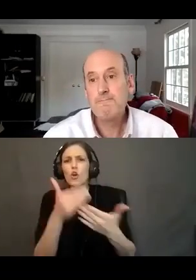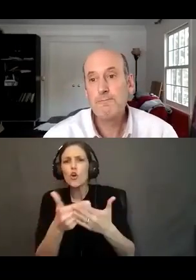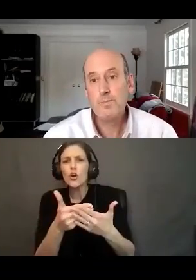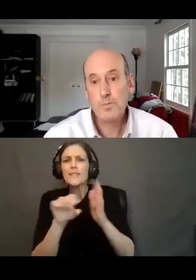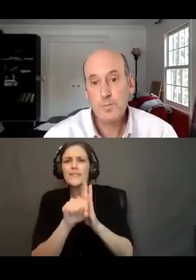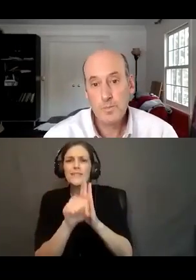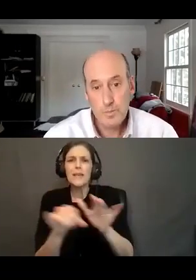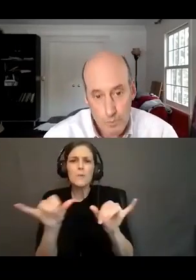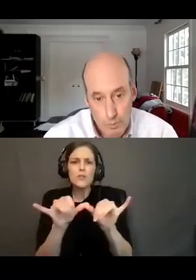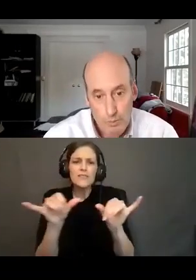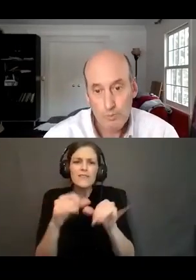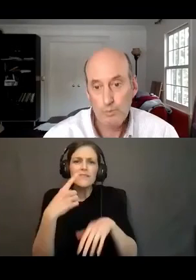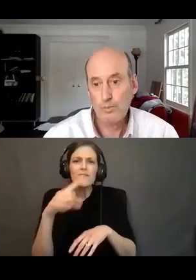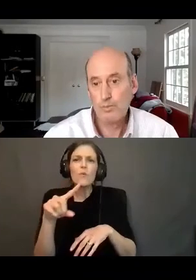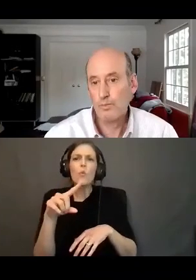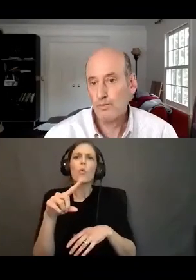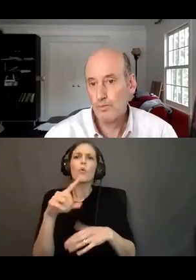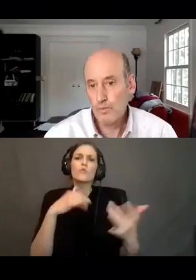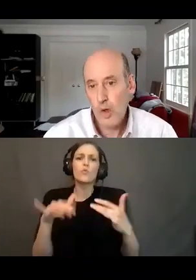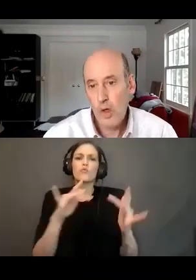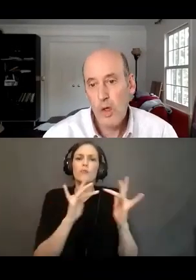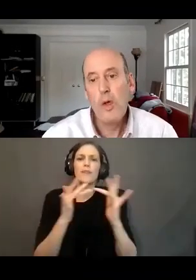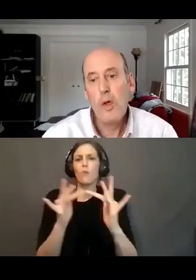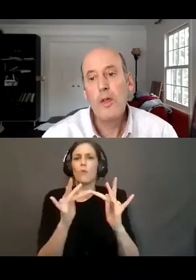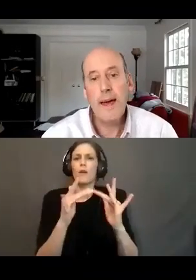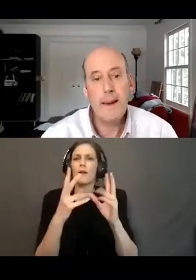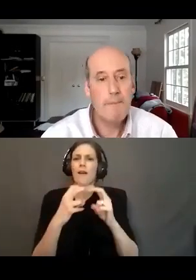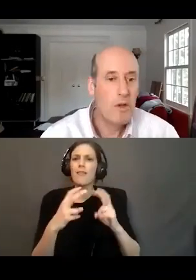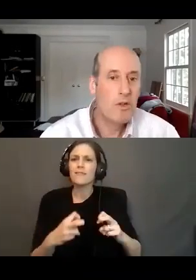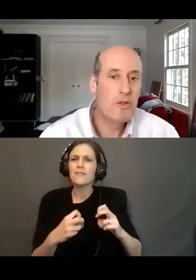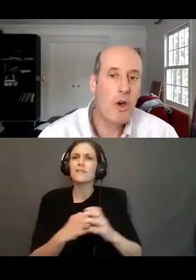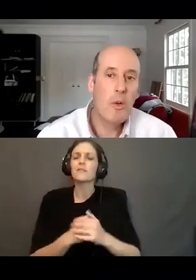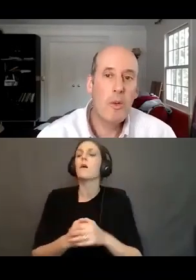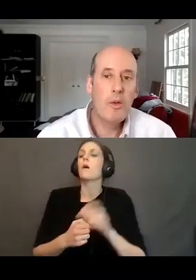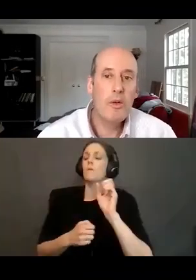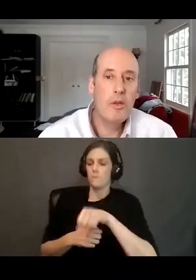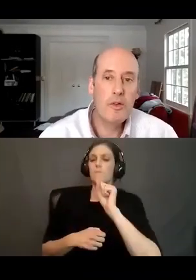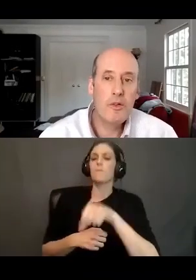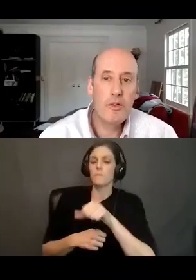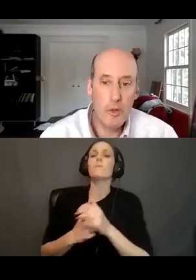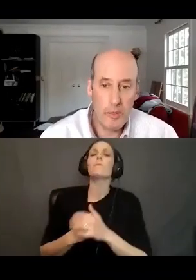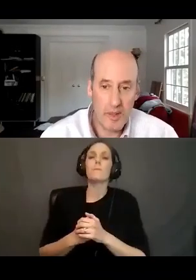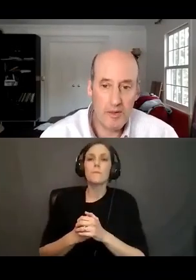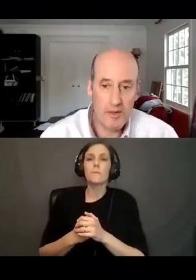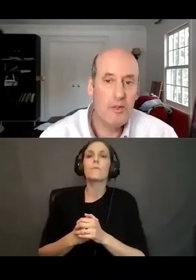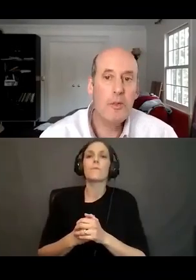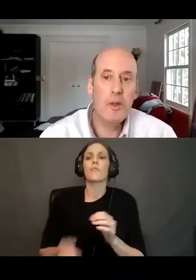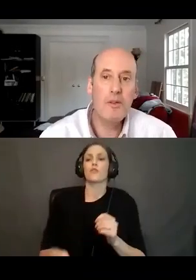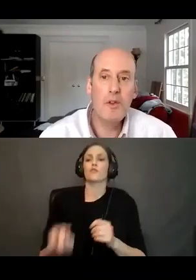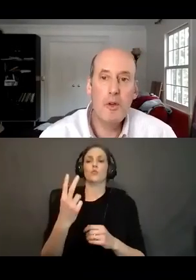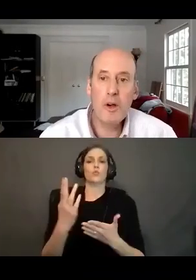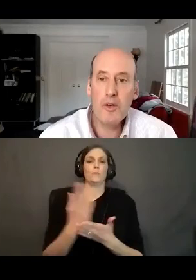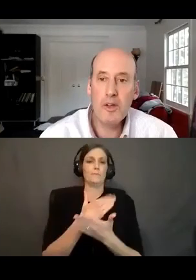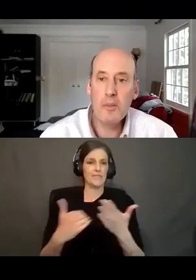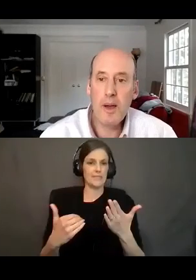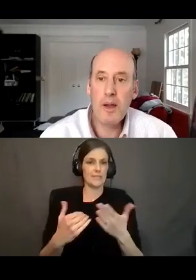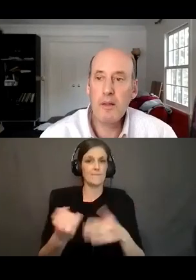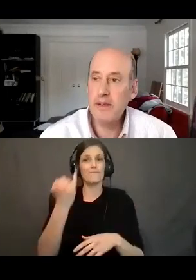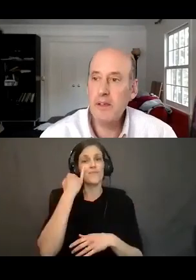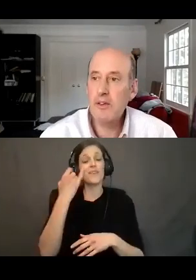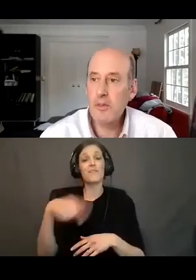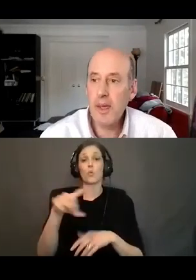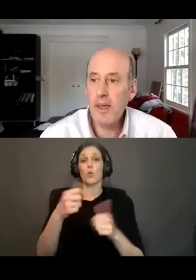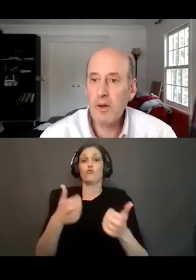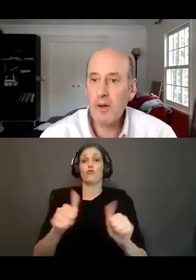for social network analysis? Yeah, so there's two pieces. If you are trying to model